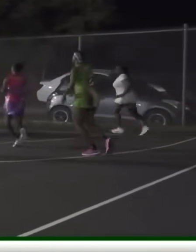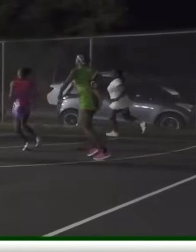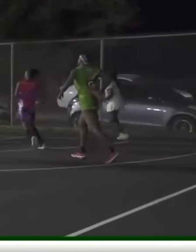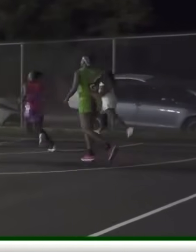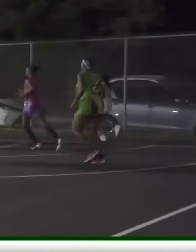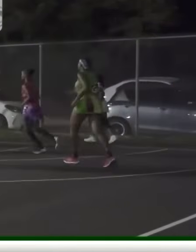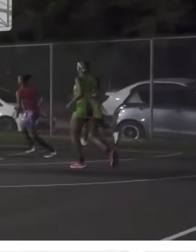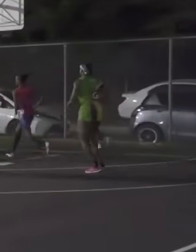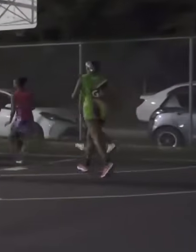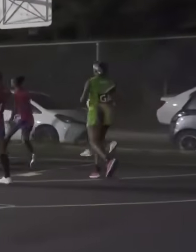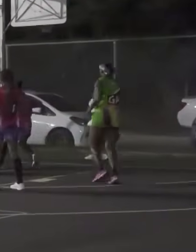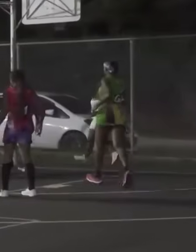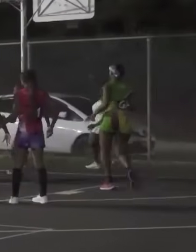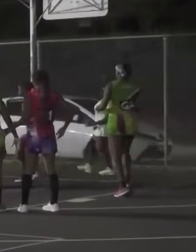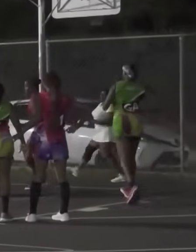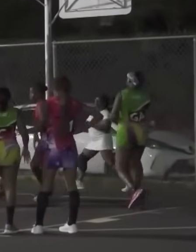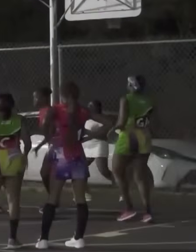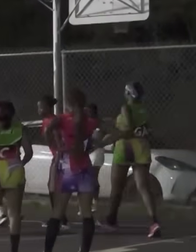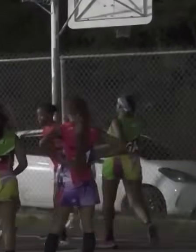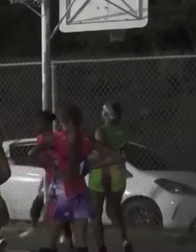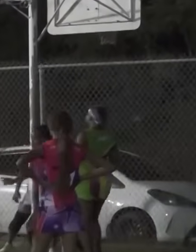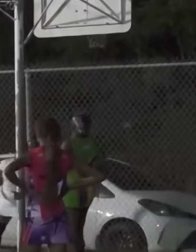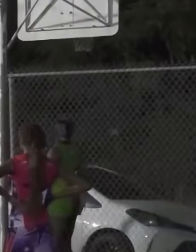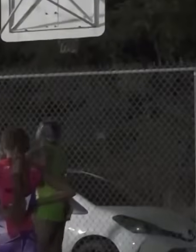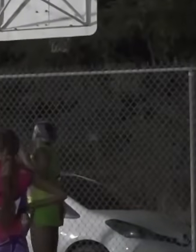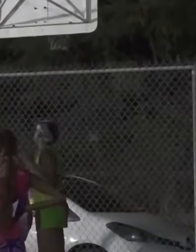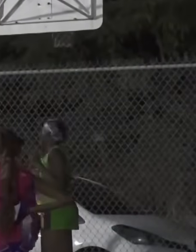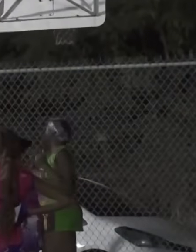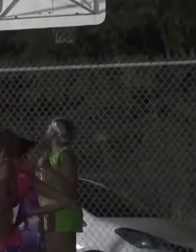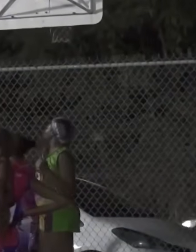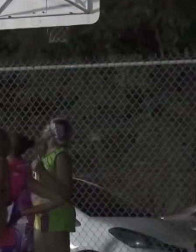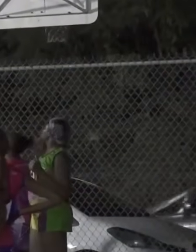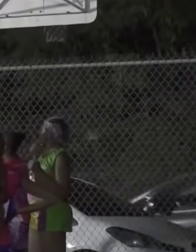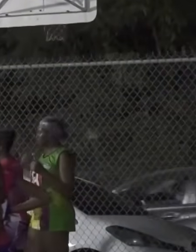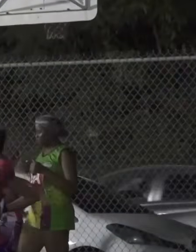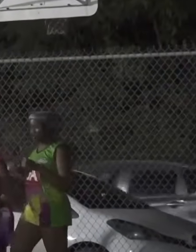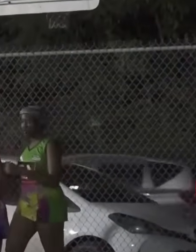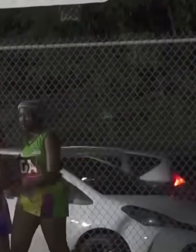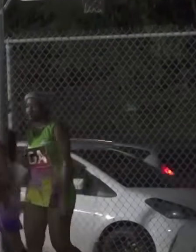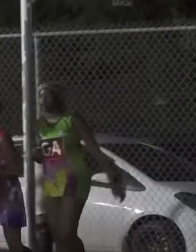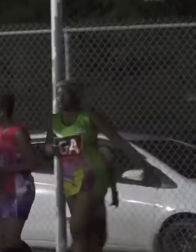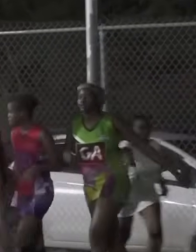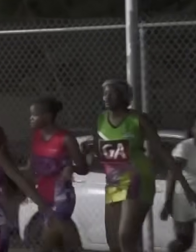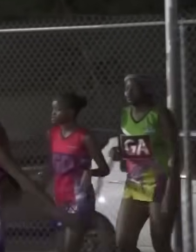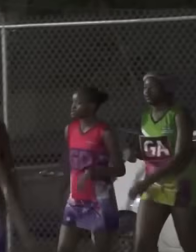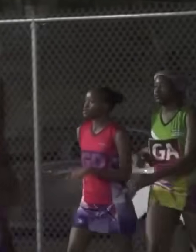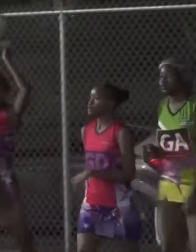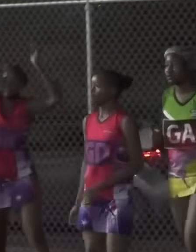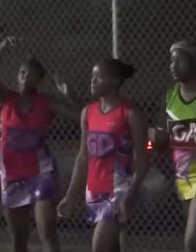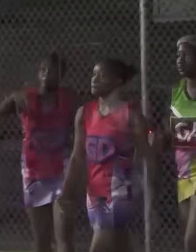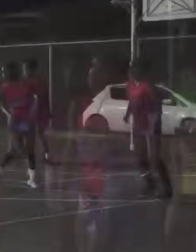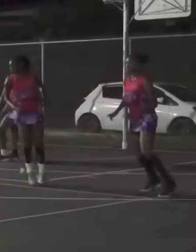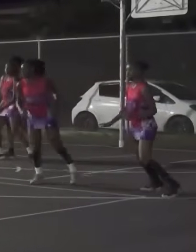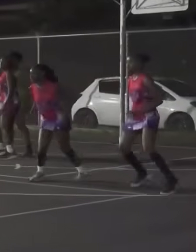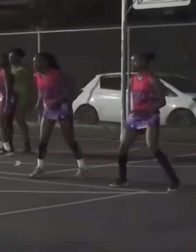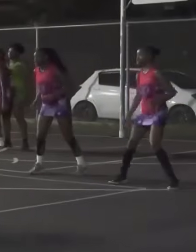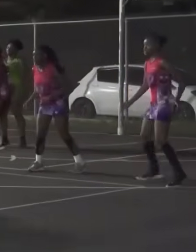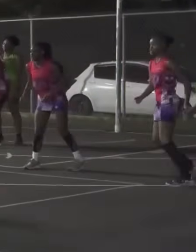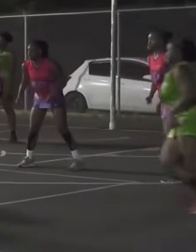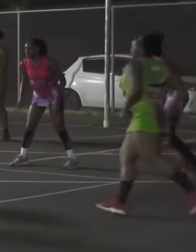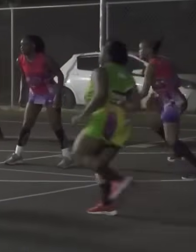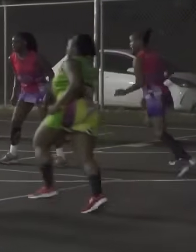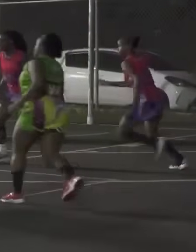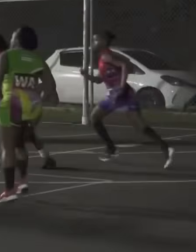Barnabas. Lob pass picks out goal shooter Nikita Cyrus in the circle, takes aim and converts. Shotters hitting